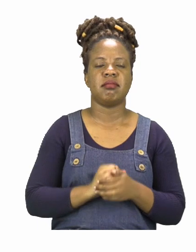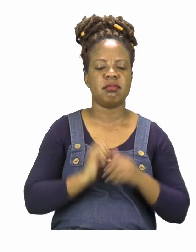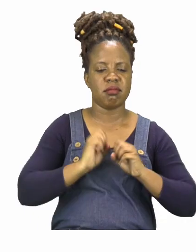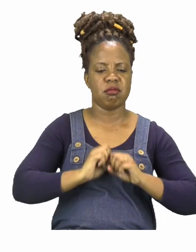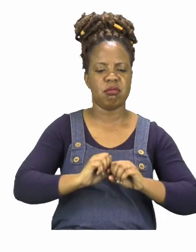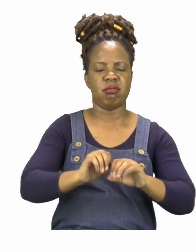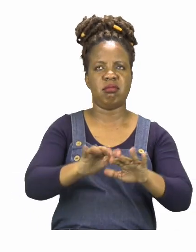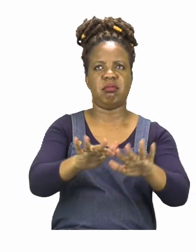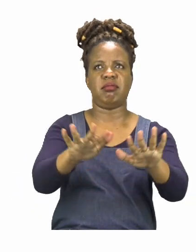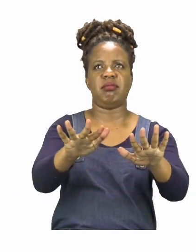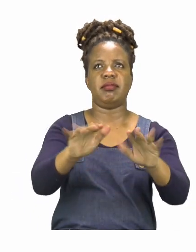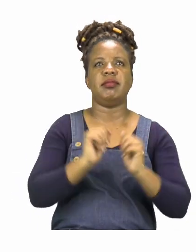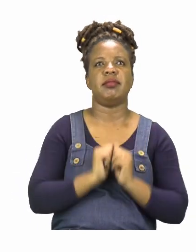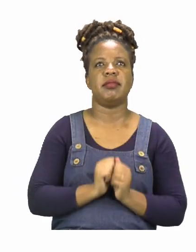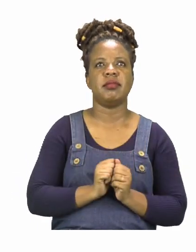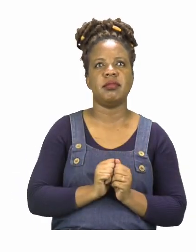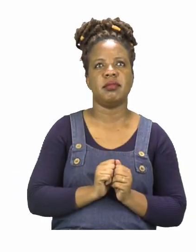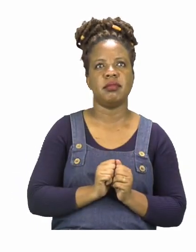infectious,